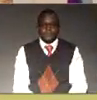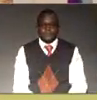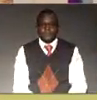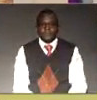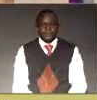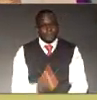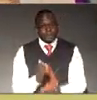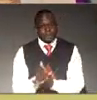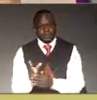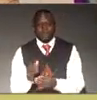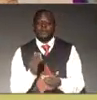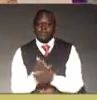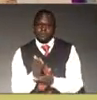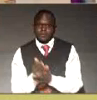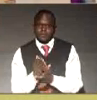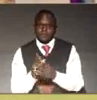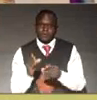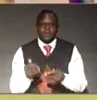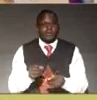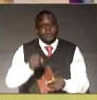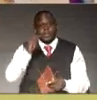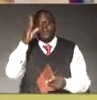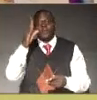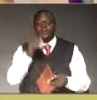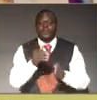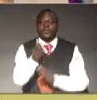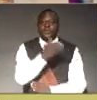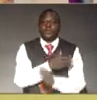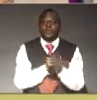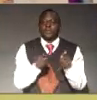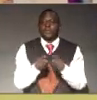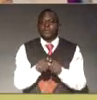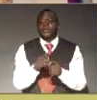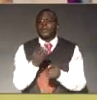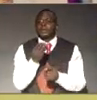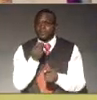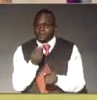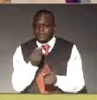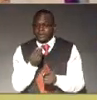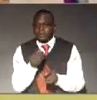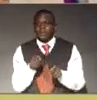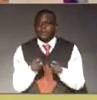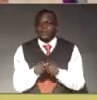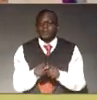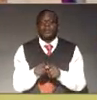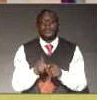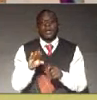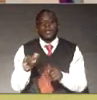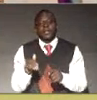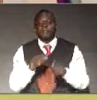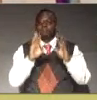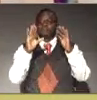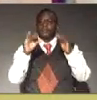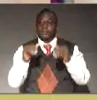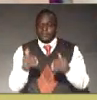Mwagala okubeera ddala abagabi by'amagulu bya Katonda mu sakramenti y'Eucharistia n'emikolo emirala